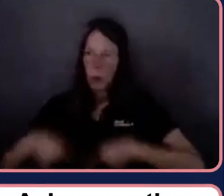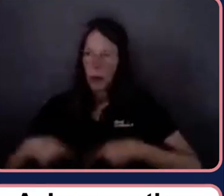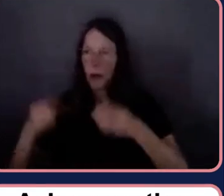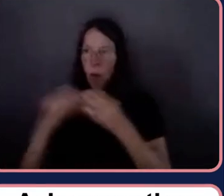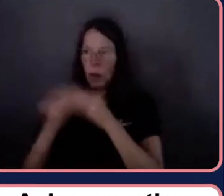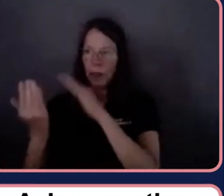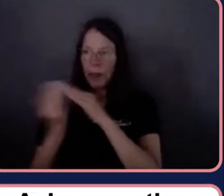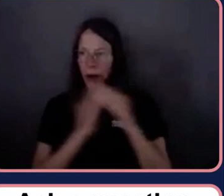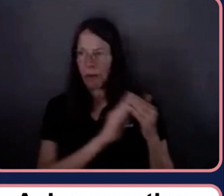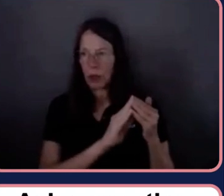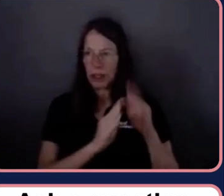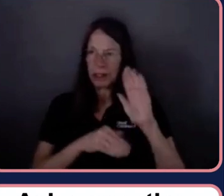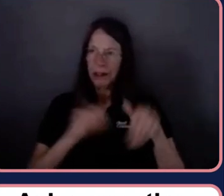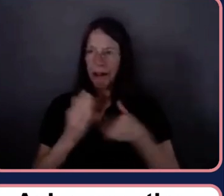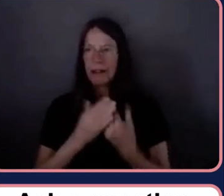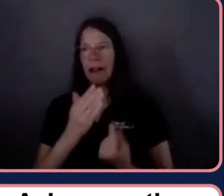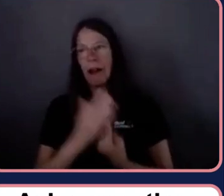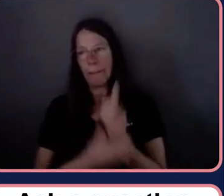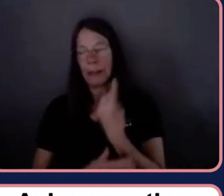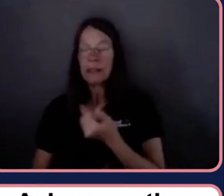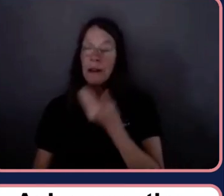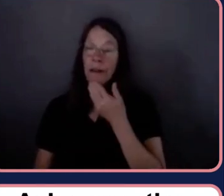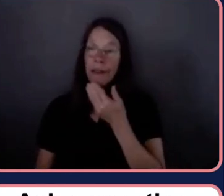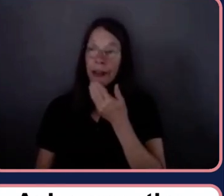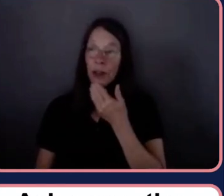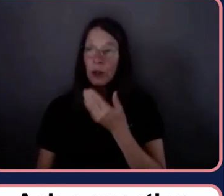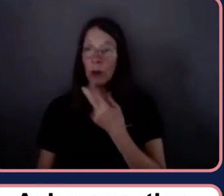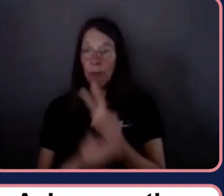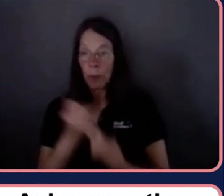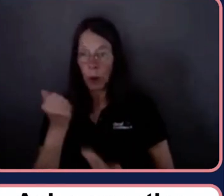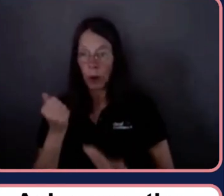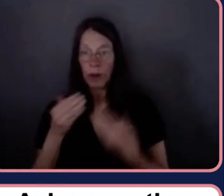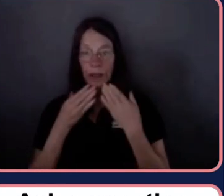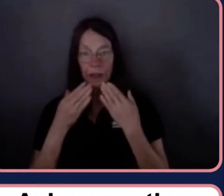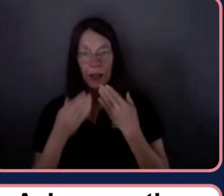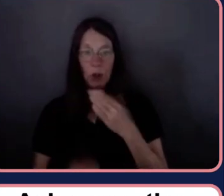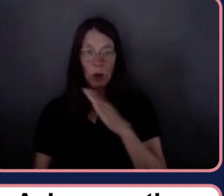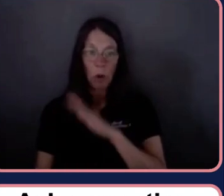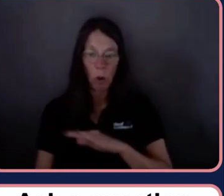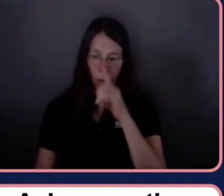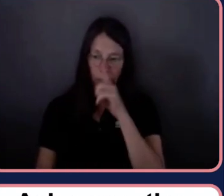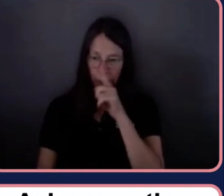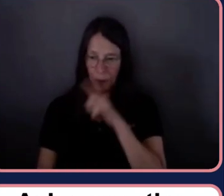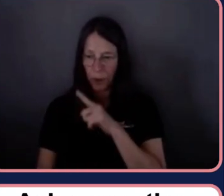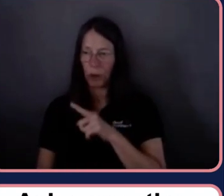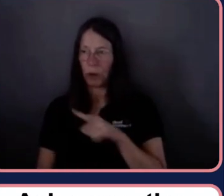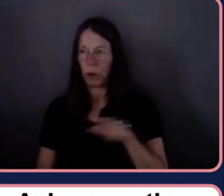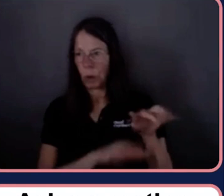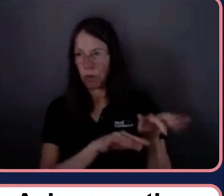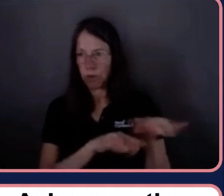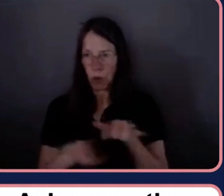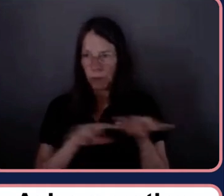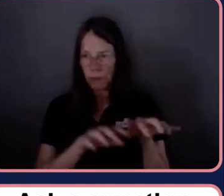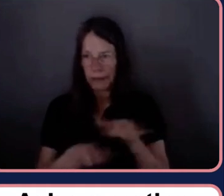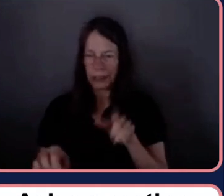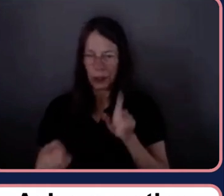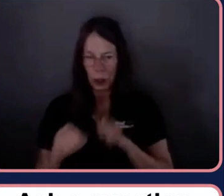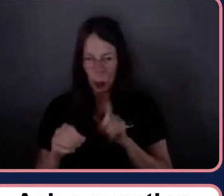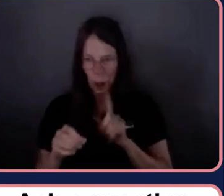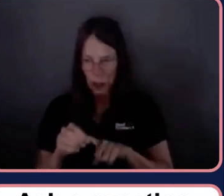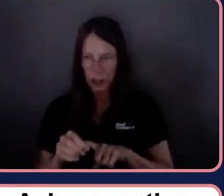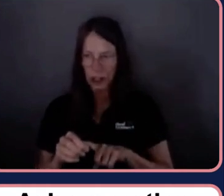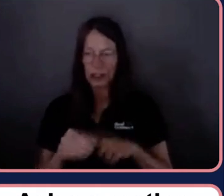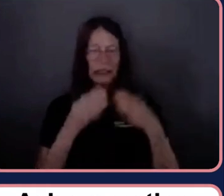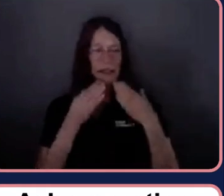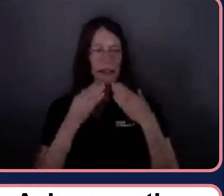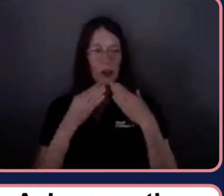to light. So thank you both. Thank you to everybody who are also popping all of your questions into the tool, and thank you to our DSS